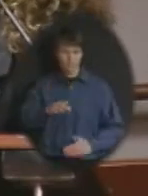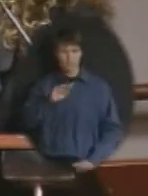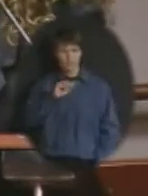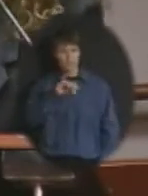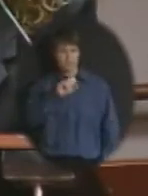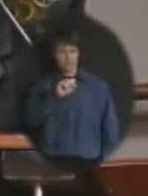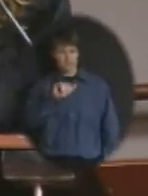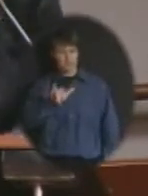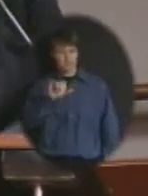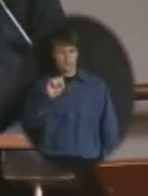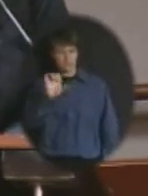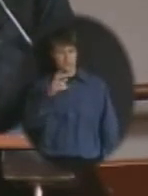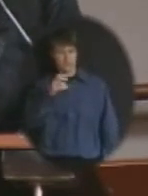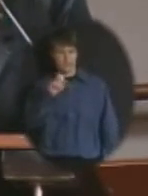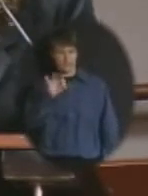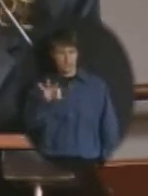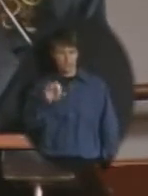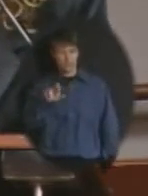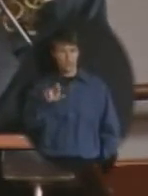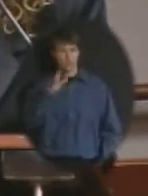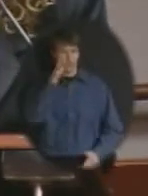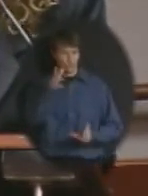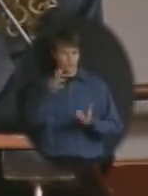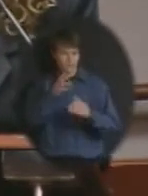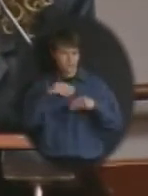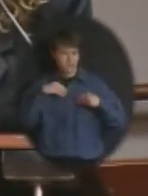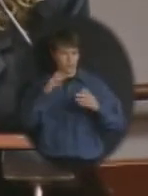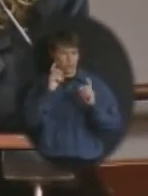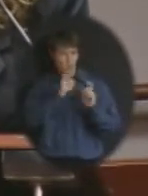accepting the award in his behalf.